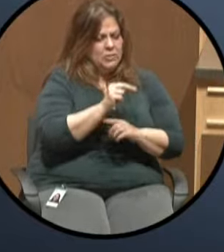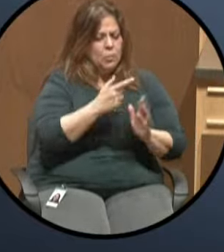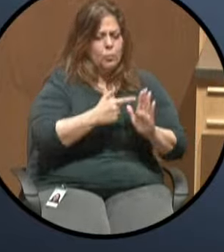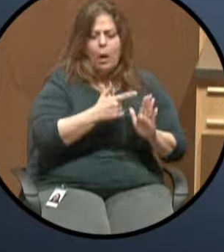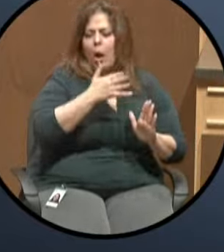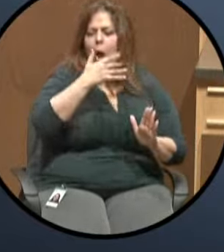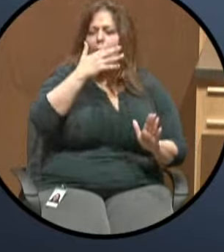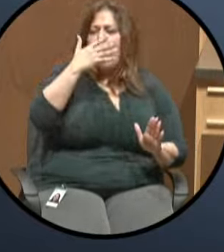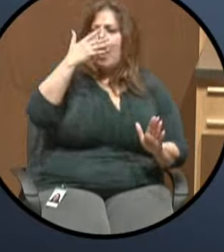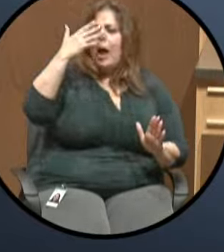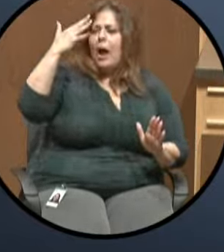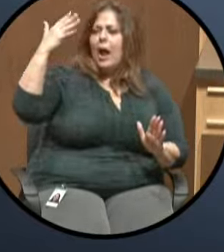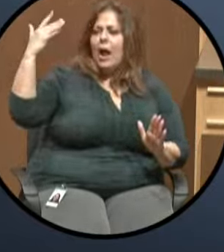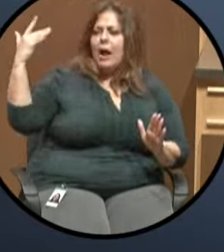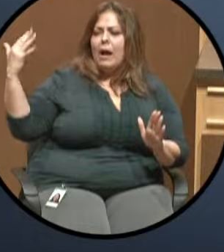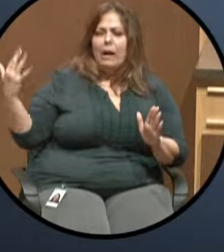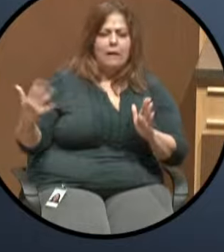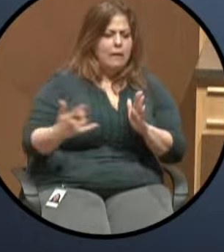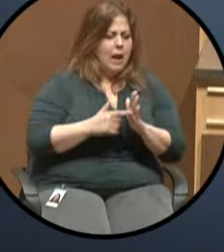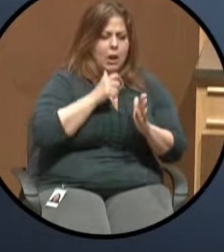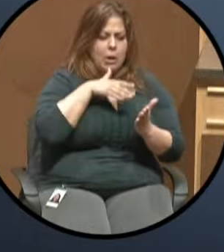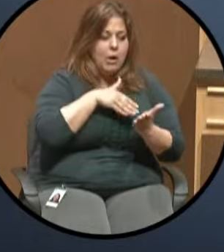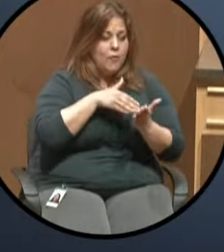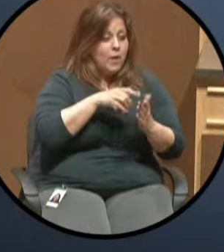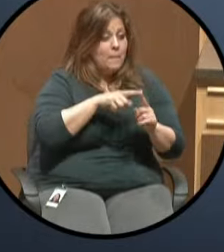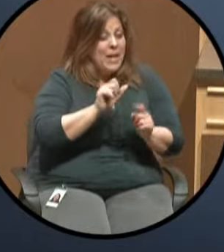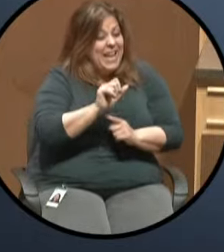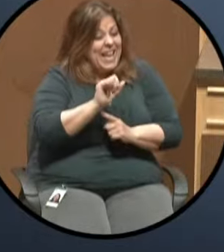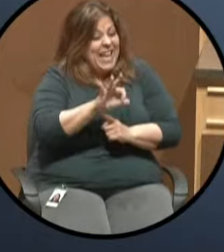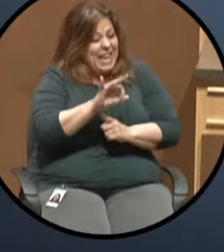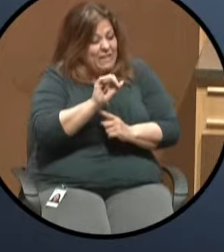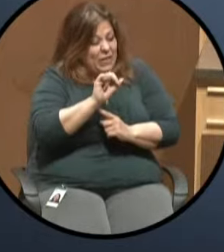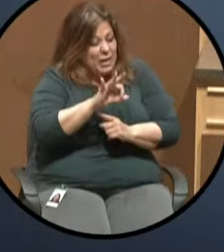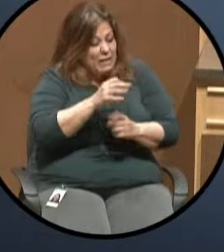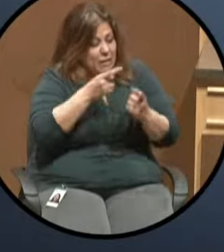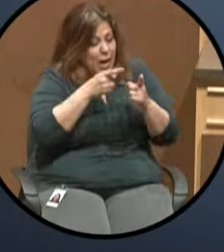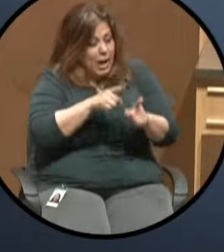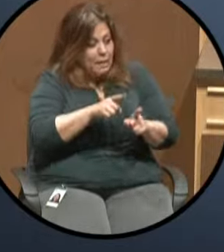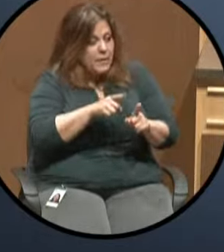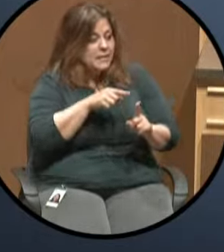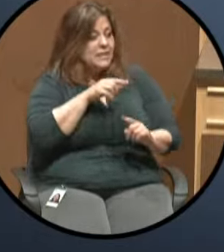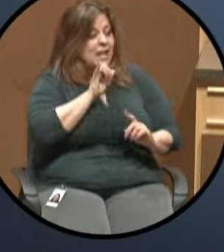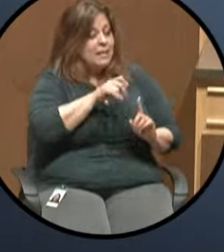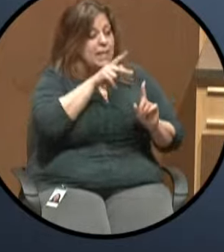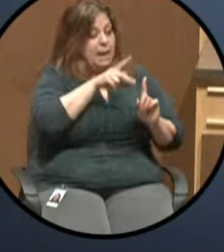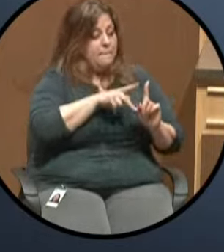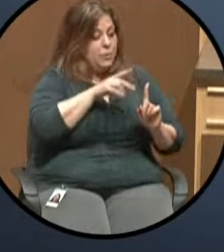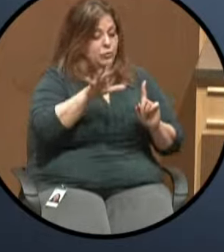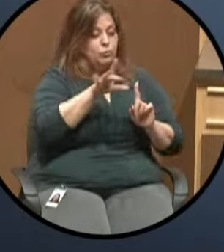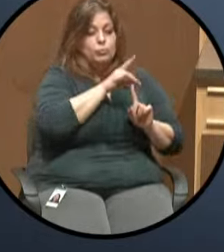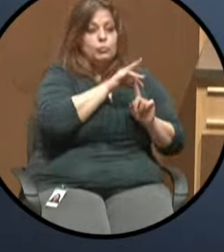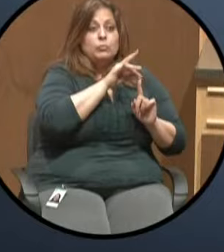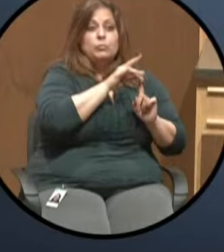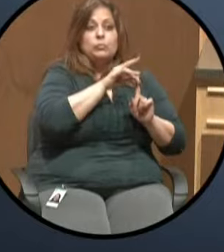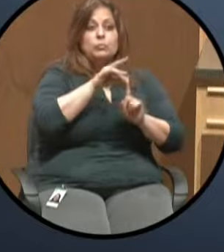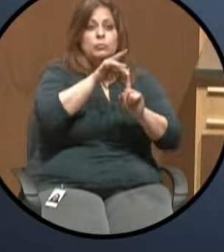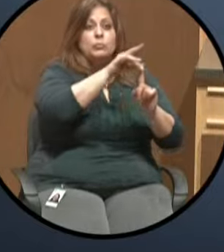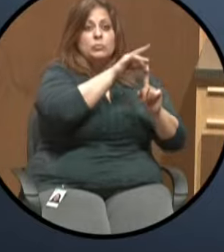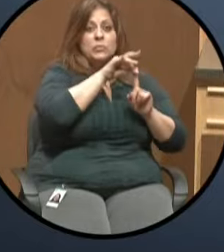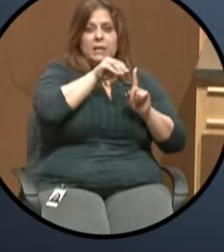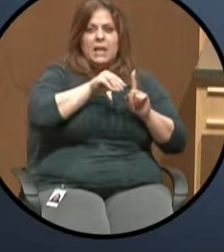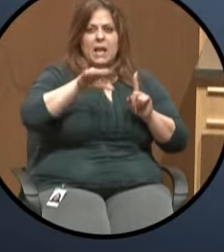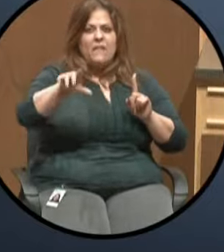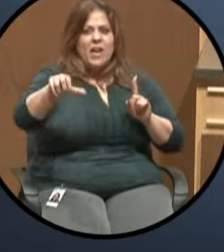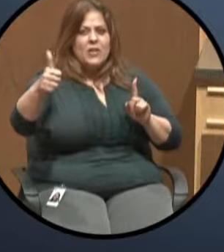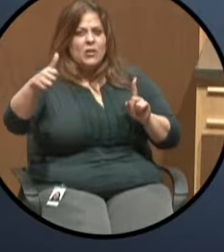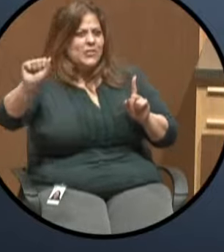unusually. However, if it does happen, those people are still infectious and can infect others. So